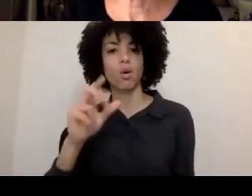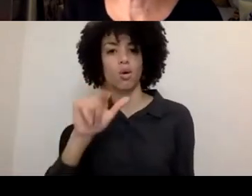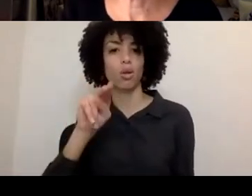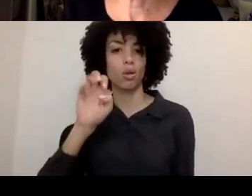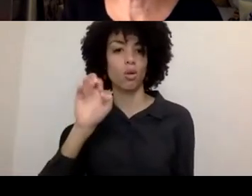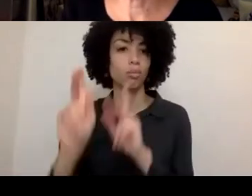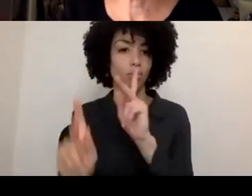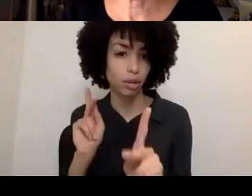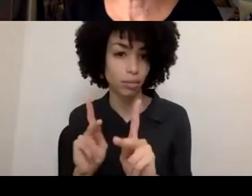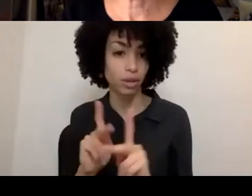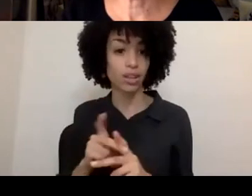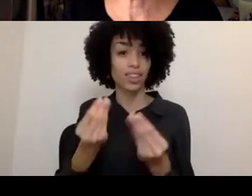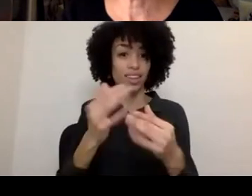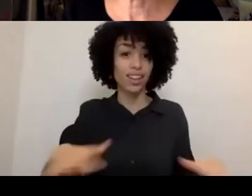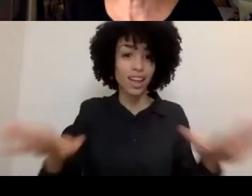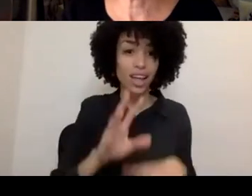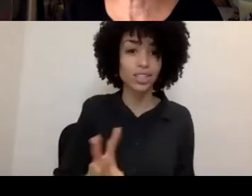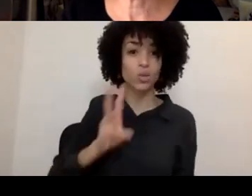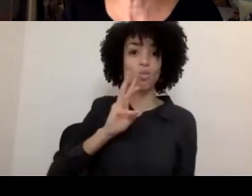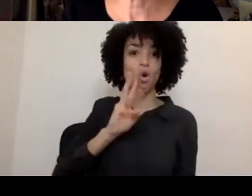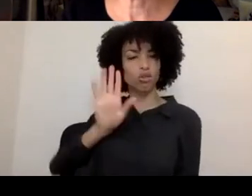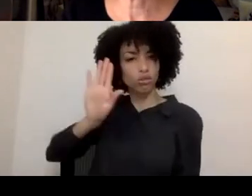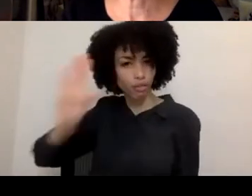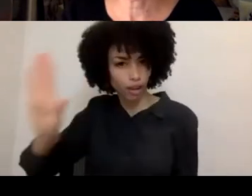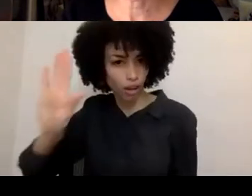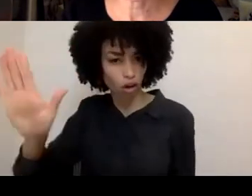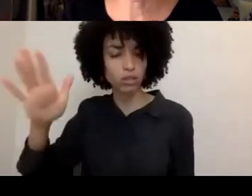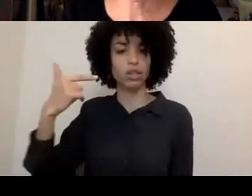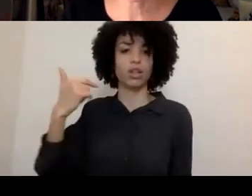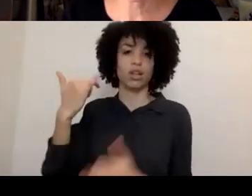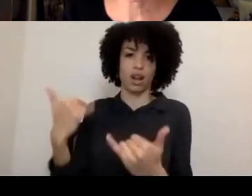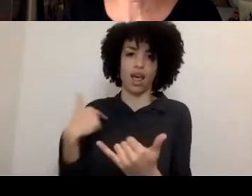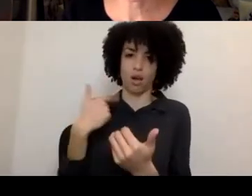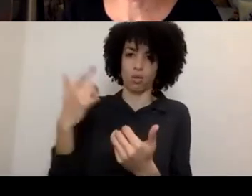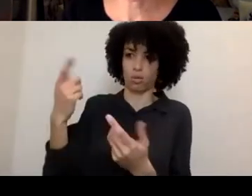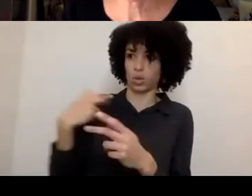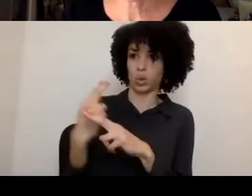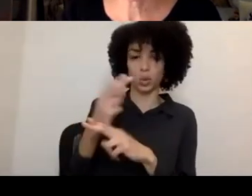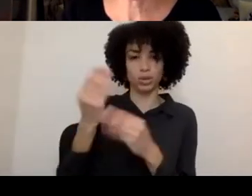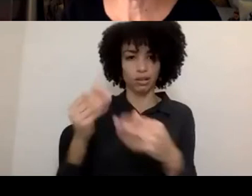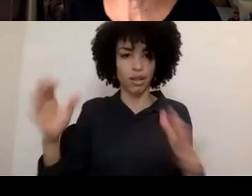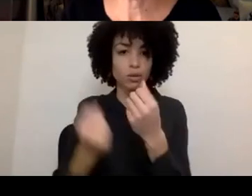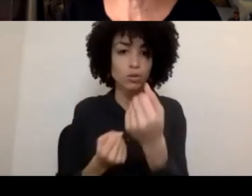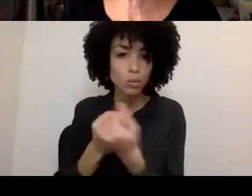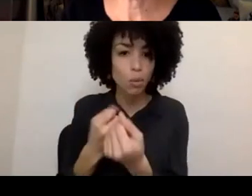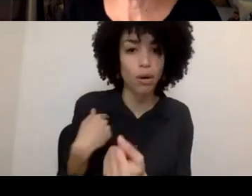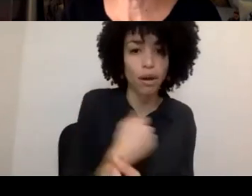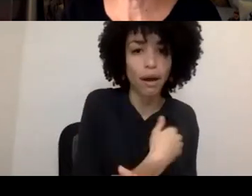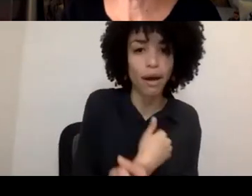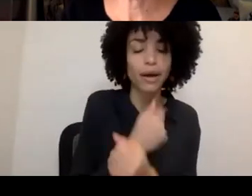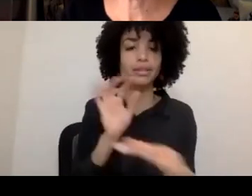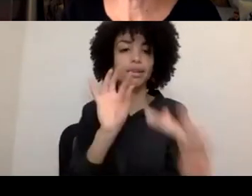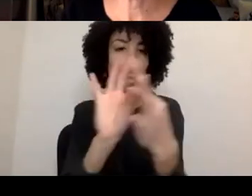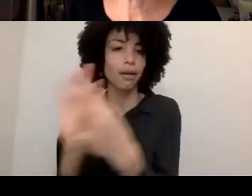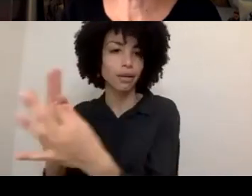Arts Alliance, which I'll now refer to as A4. In the most recent cycle of Rubin Foundation grantmaking, A4 was awarded support